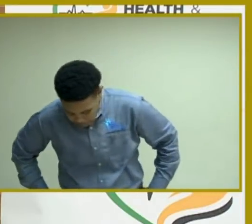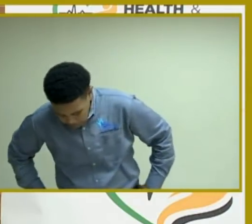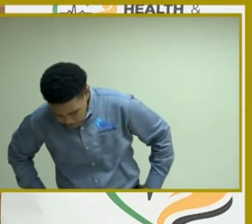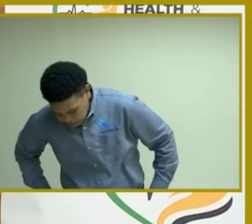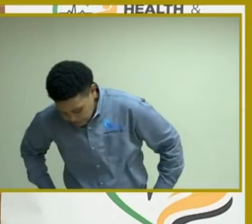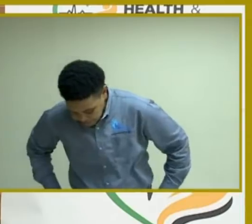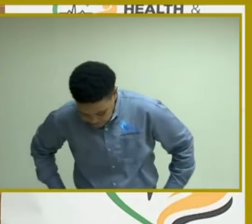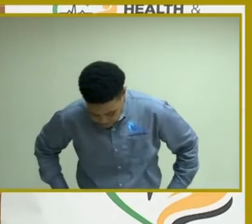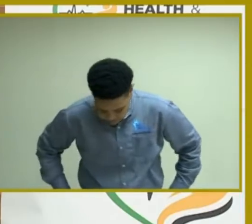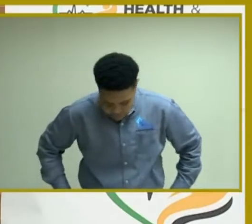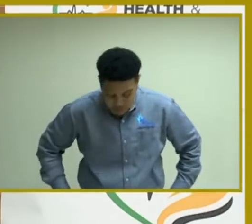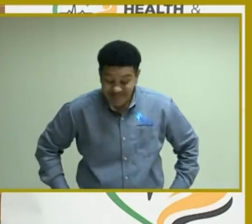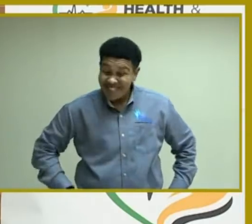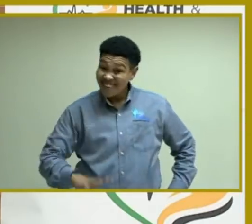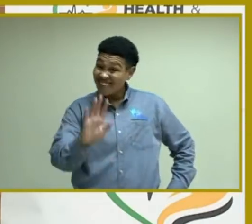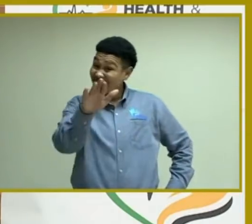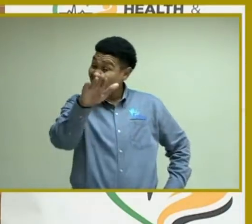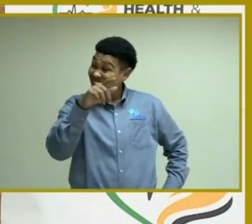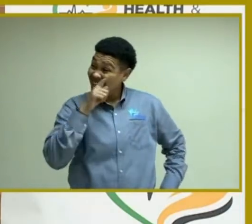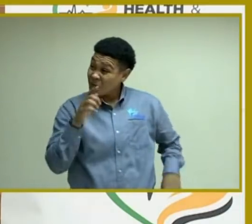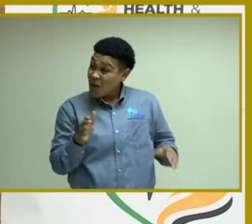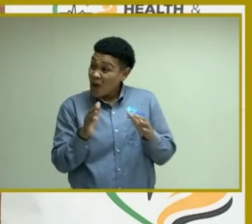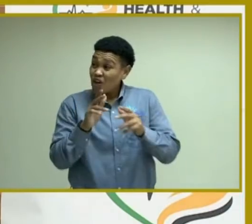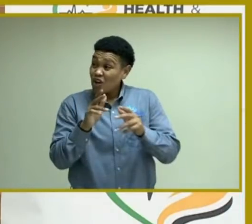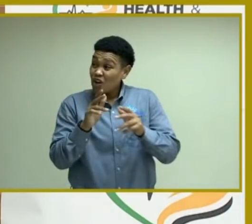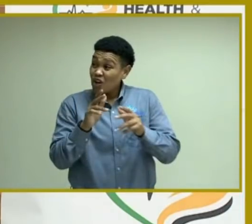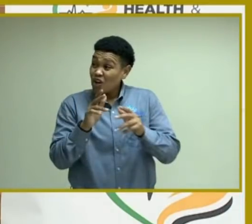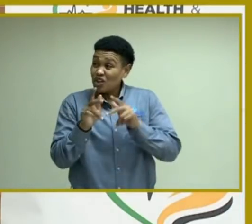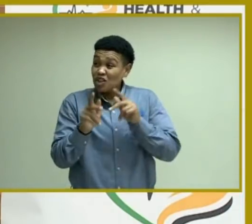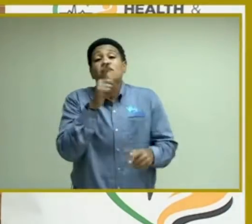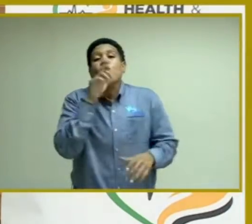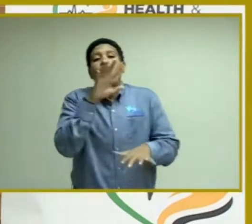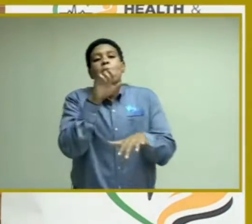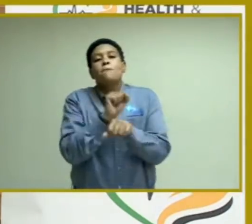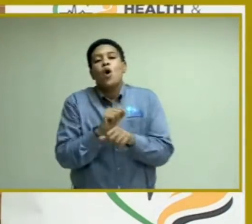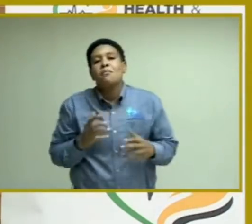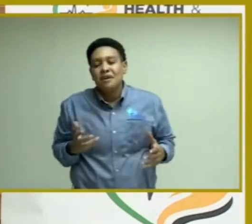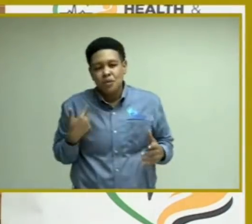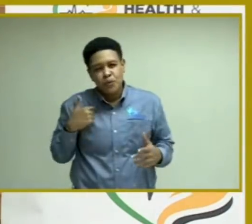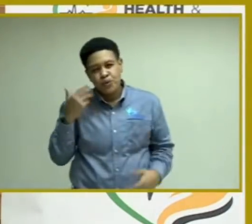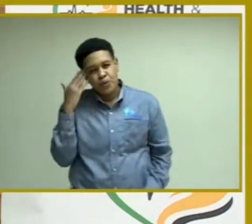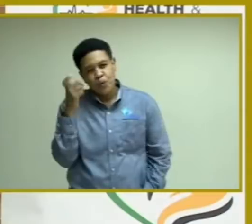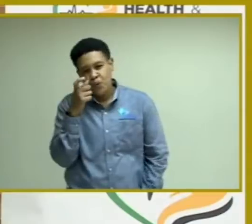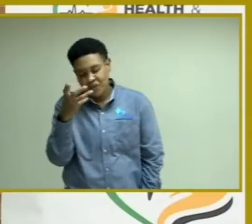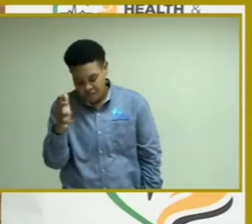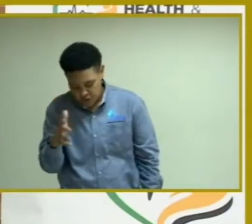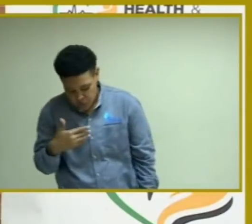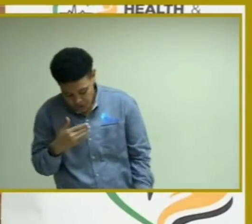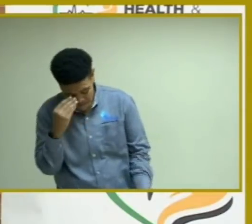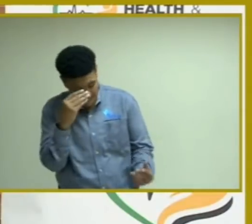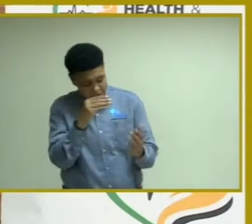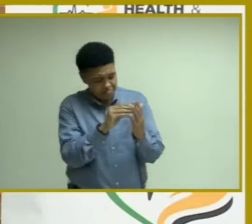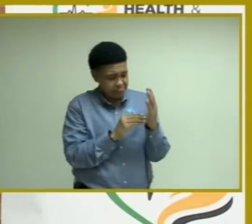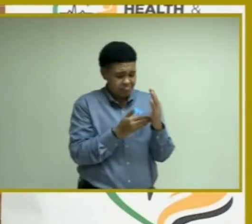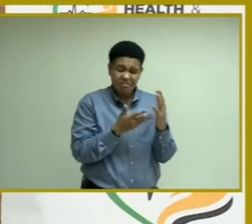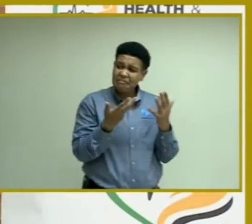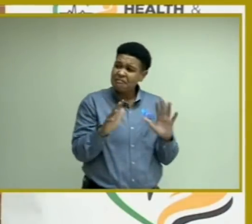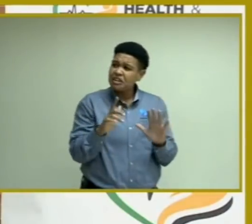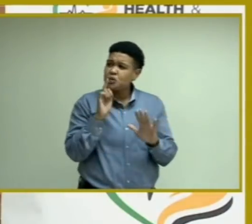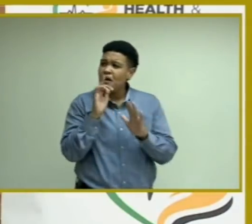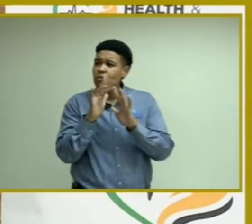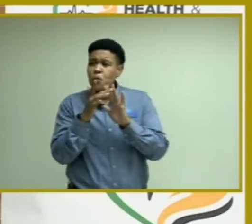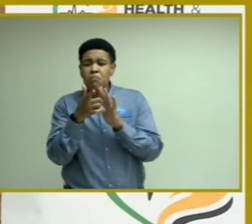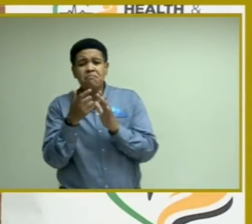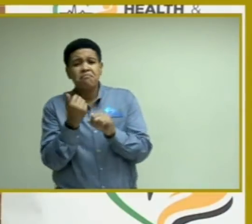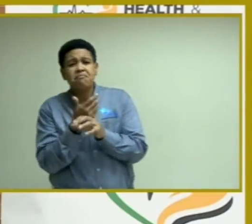We are encouraging those persons to make an appointment. We know who you are. We have you in our database on our web